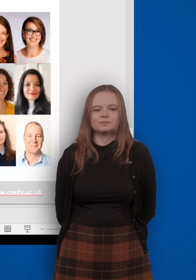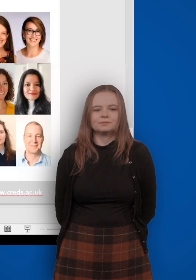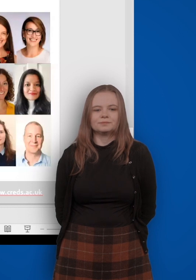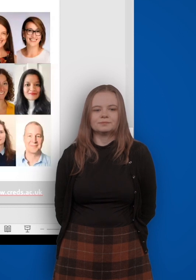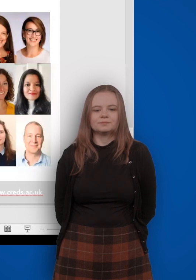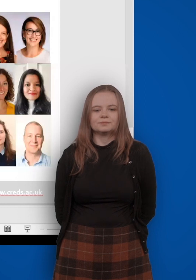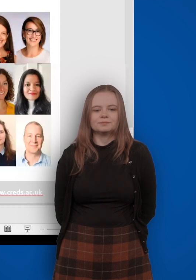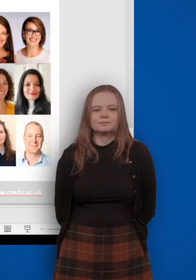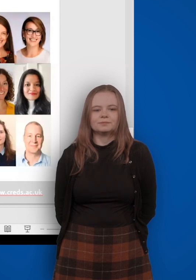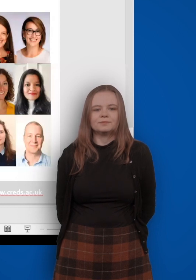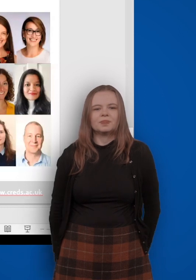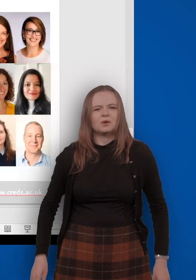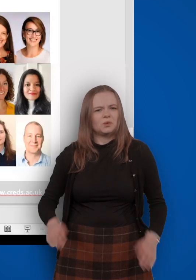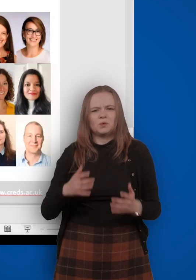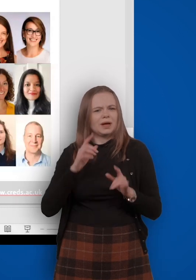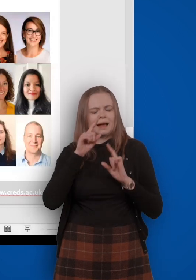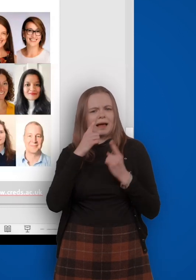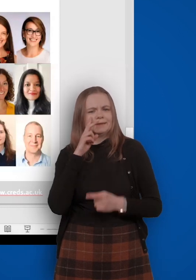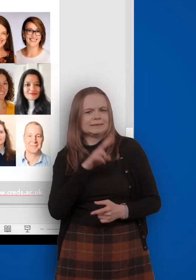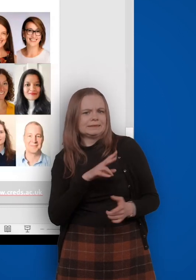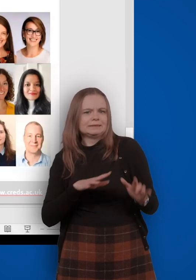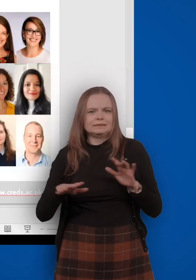Oh, now we can't see this.